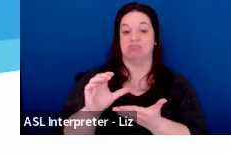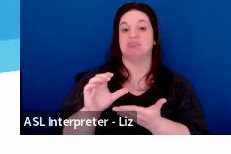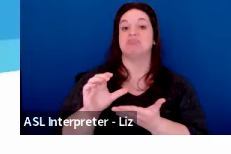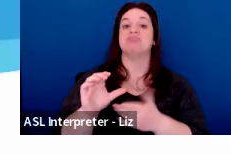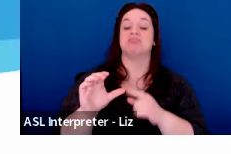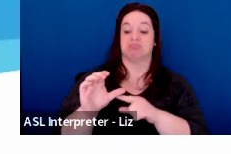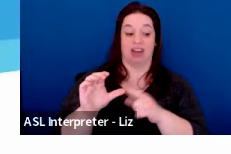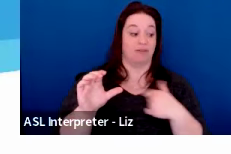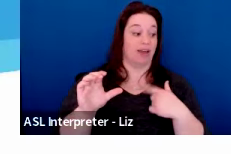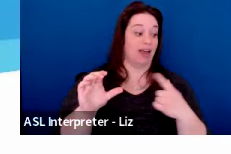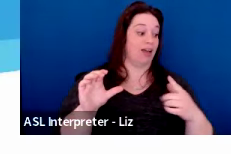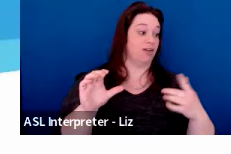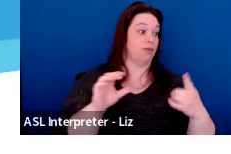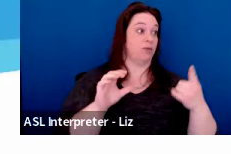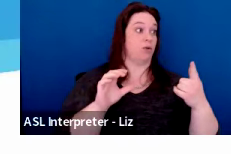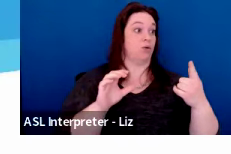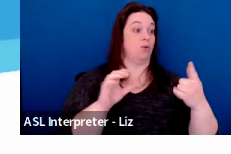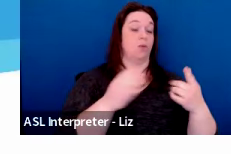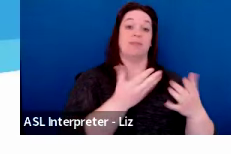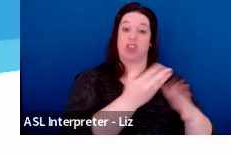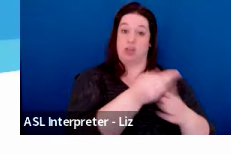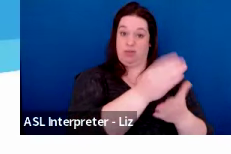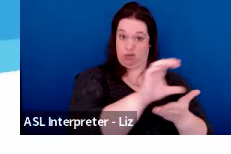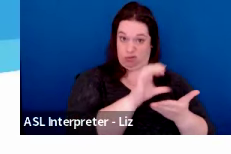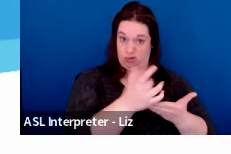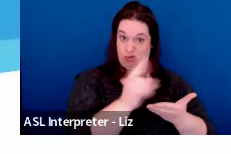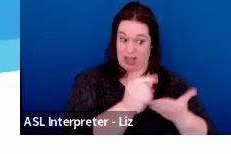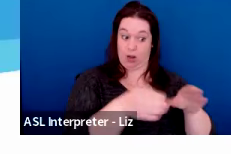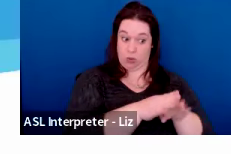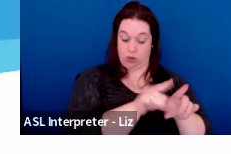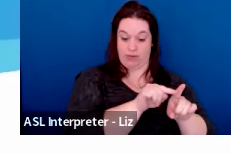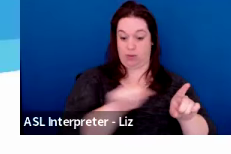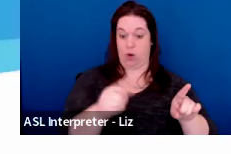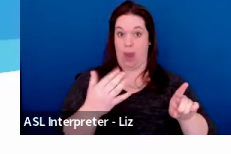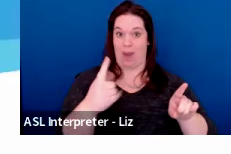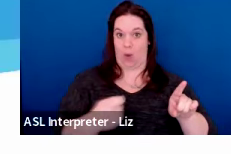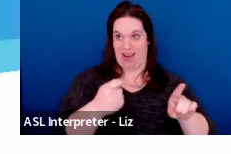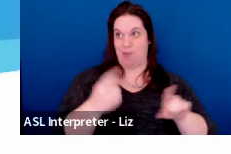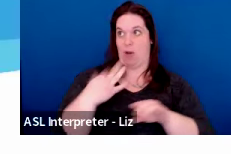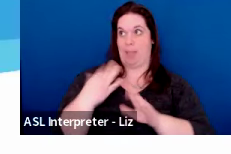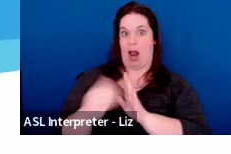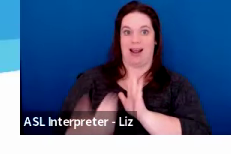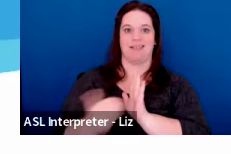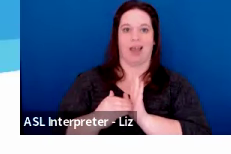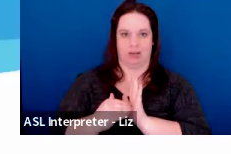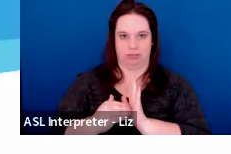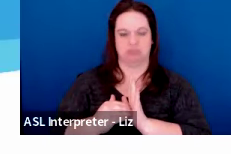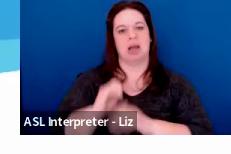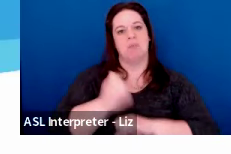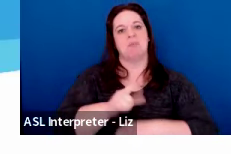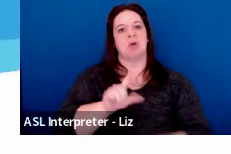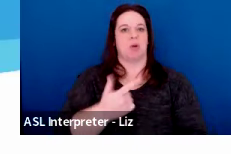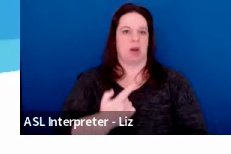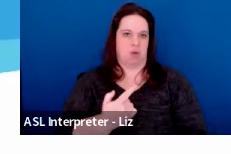was 1 year from your grant closure. And with this agreement that was put in place in 2021, we're striving